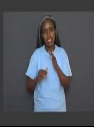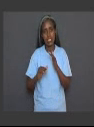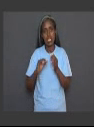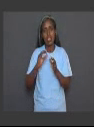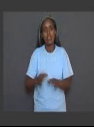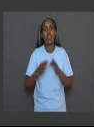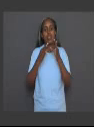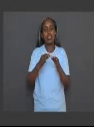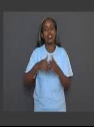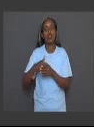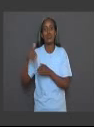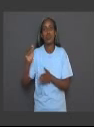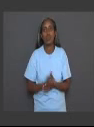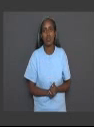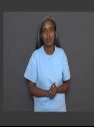transaction costs.